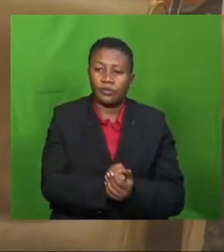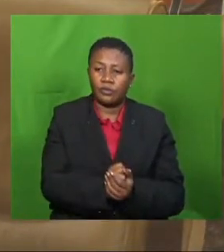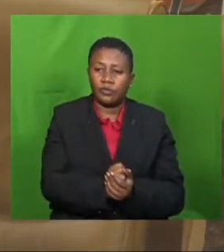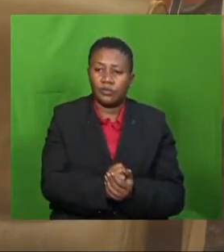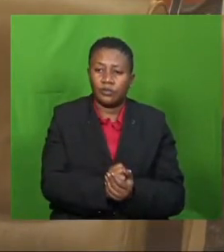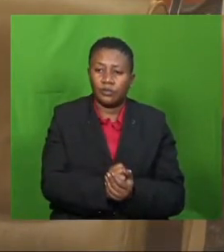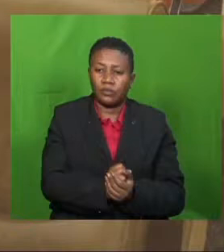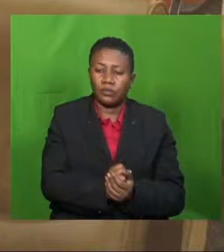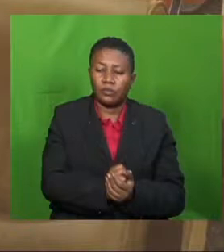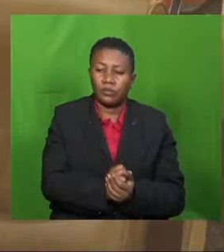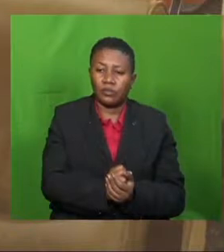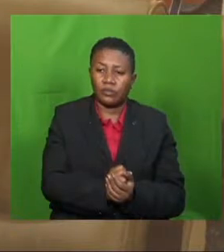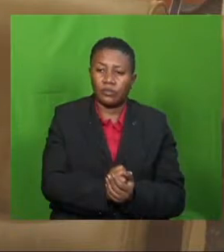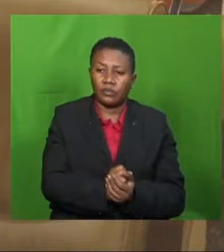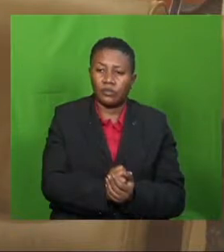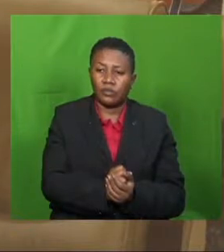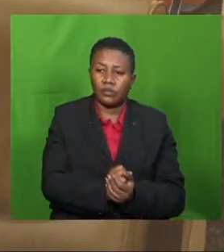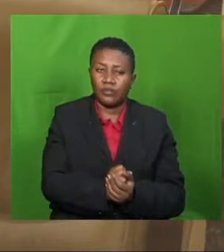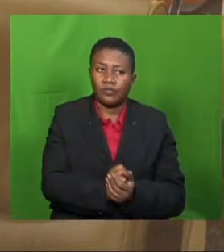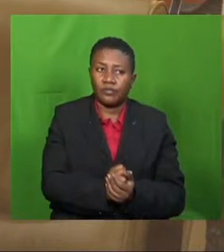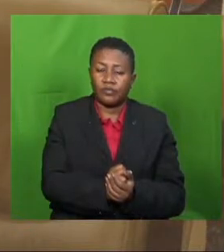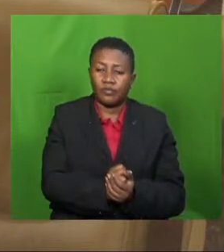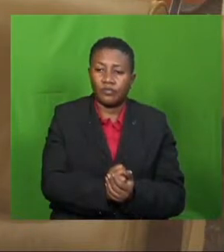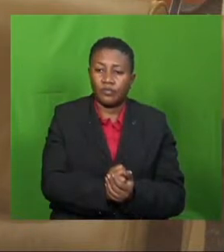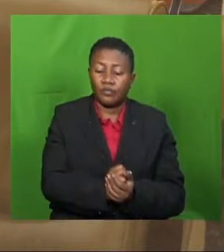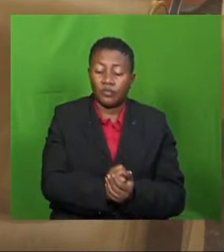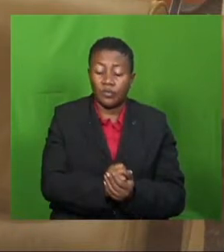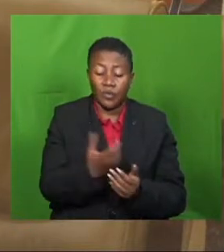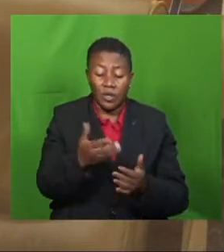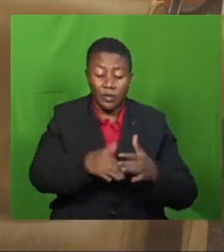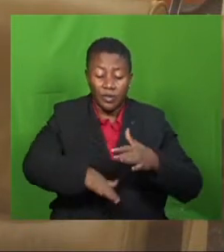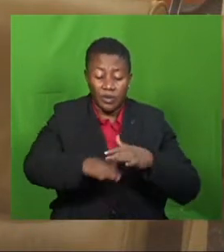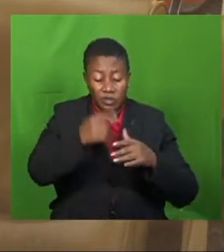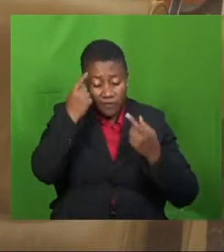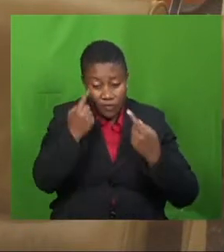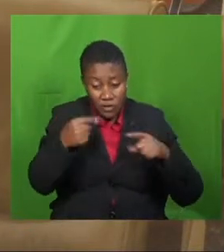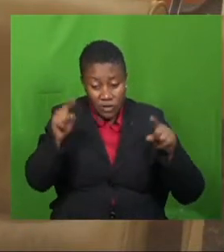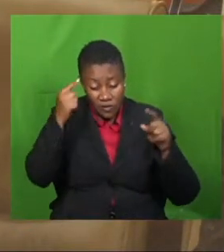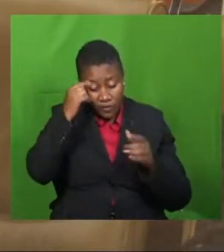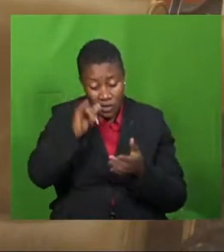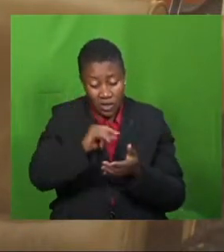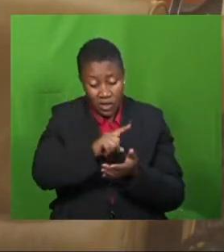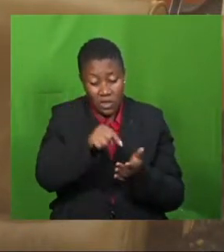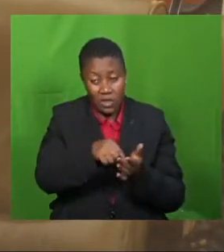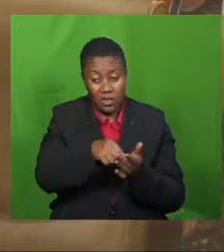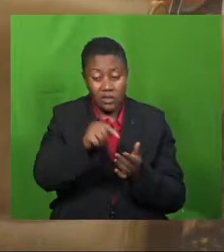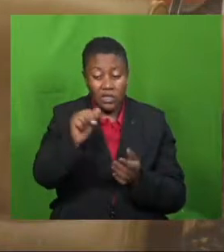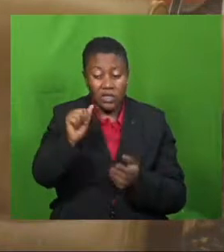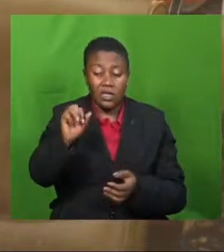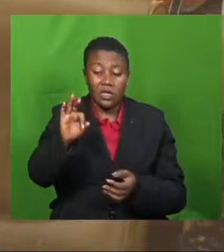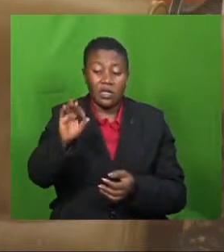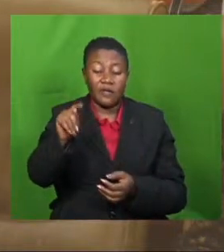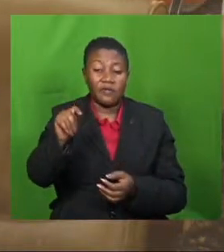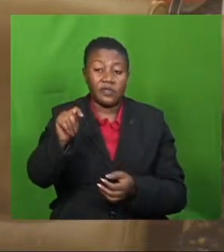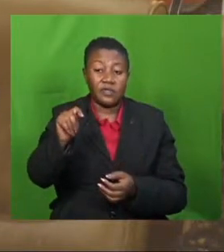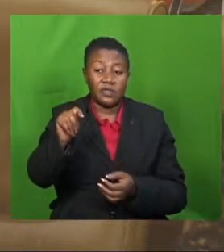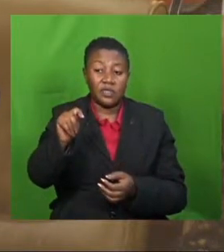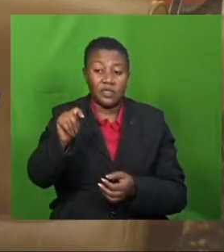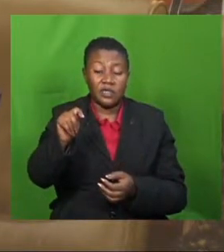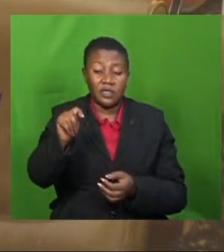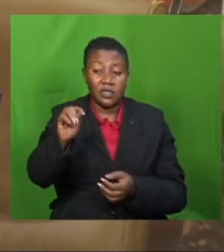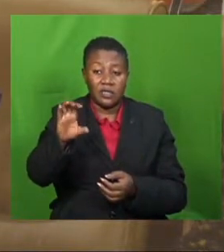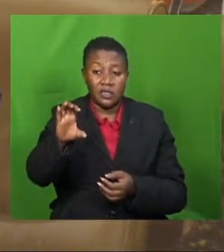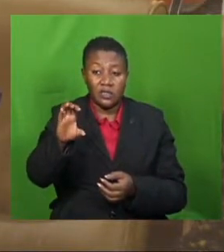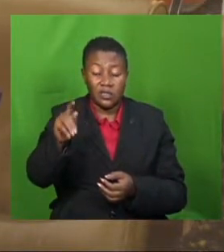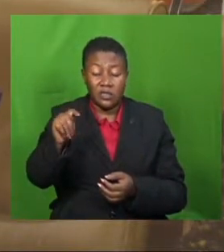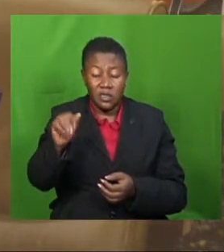the basis for the success of this continental free trade area, because it will facilitate the